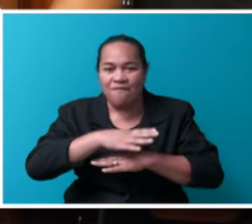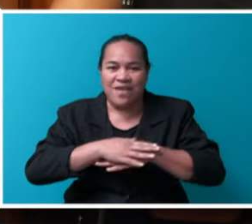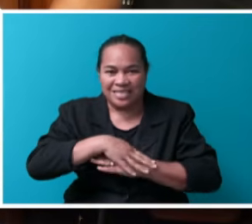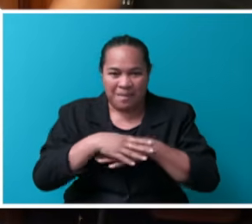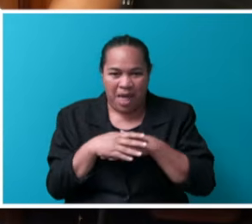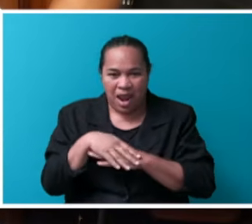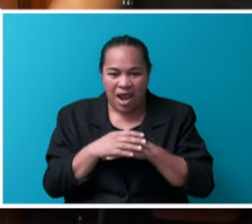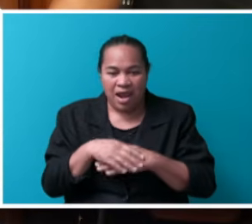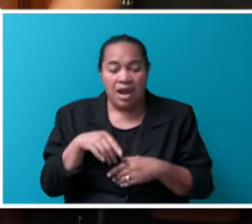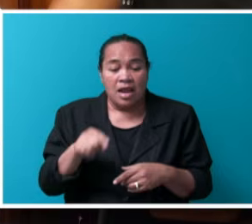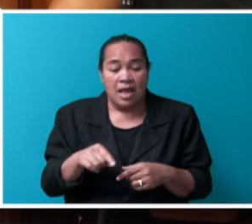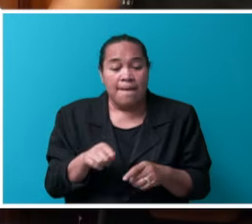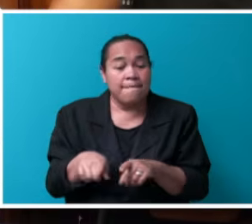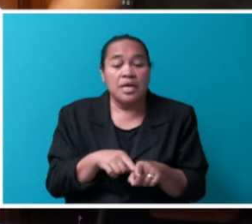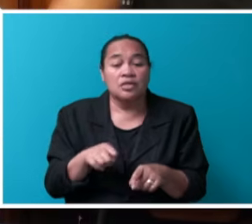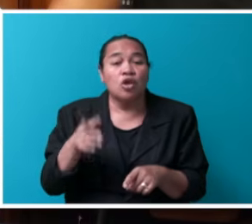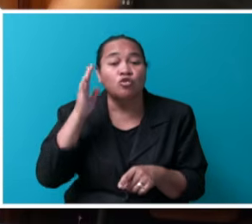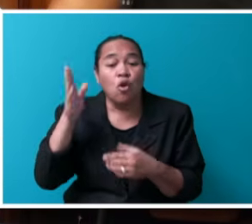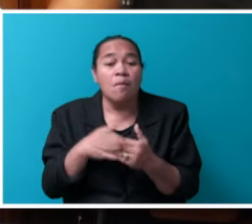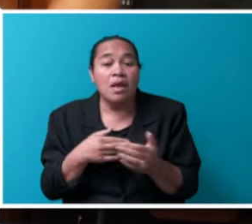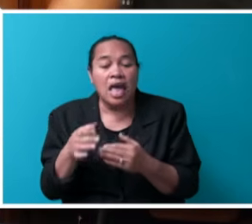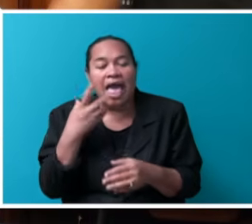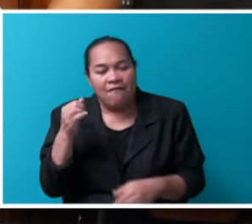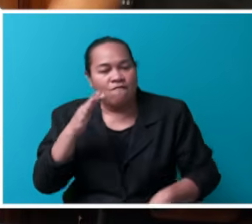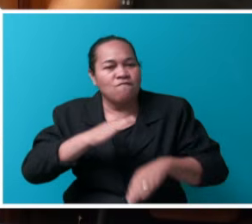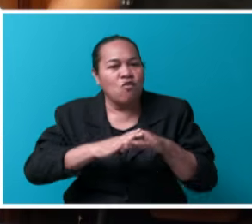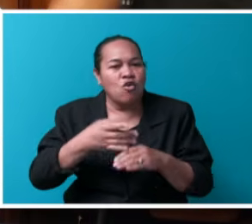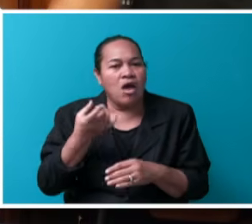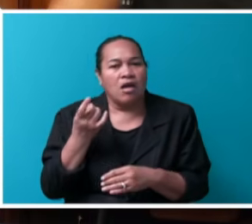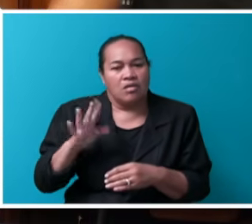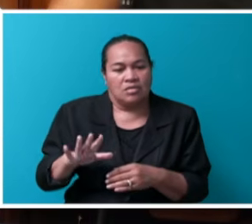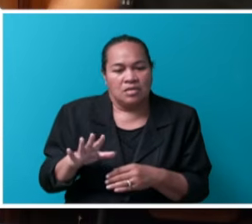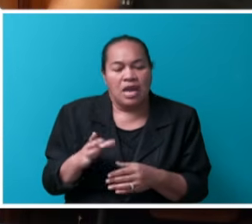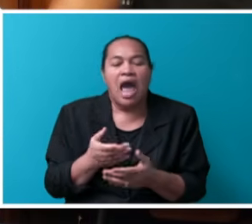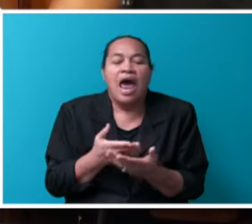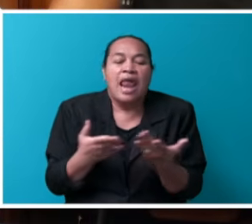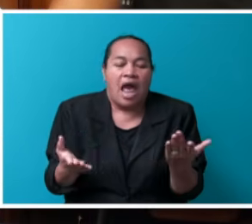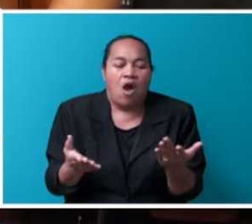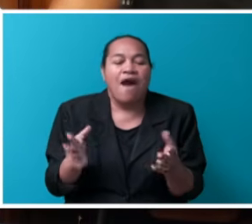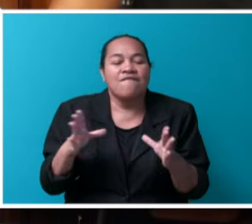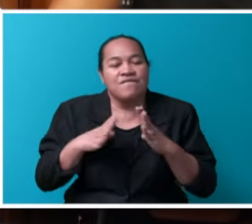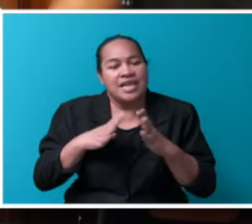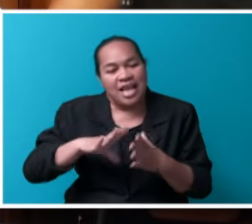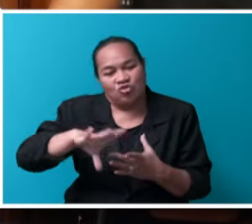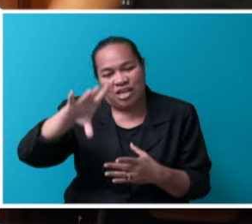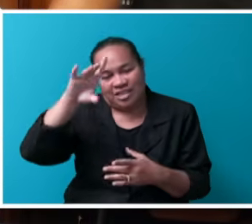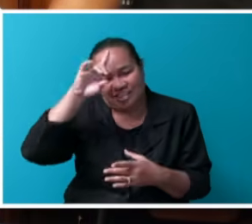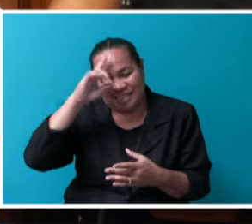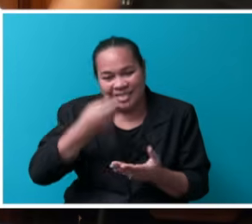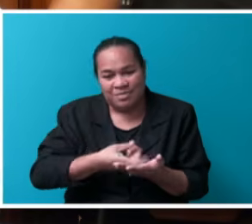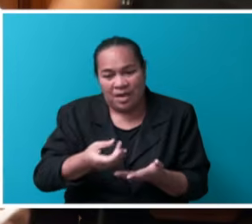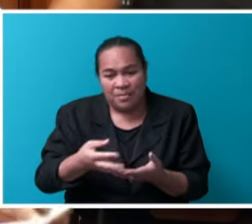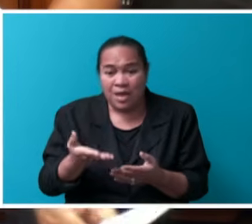This means school managements will now have full autonomy over how the free education grant is spent. The current rigid